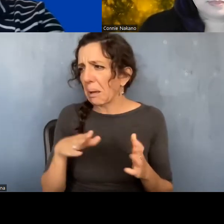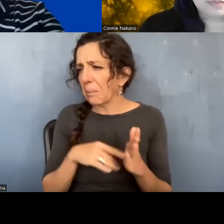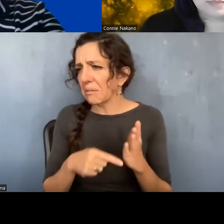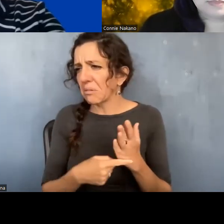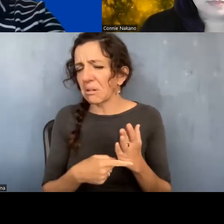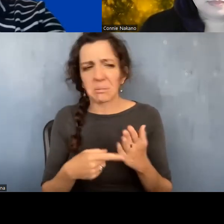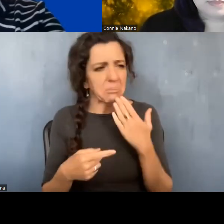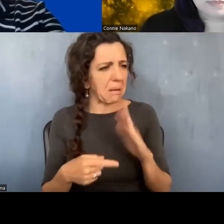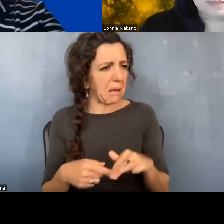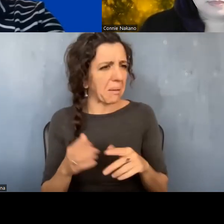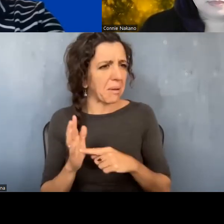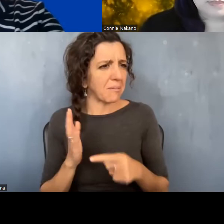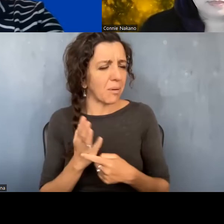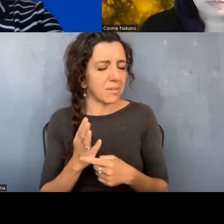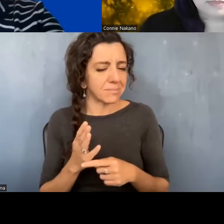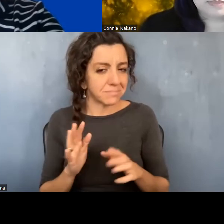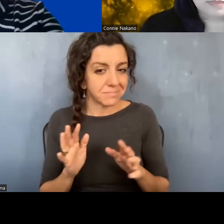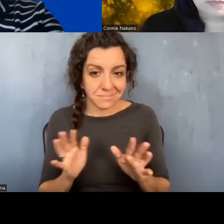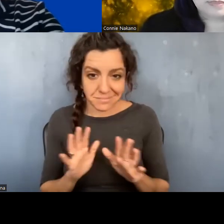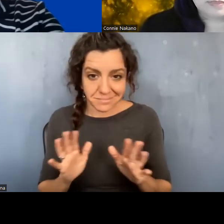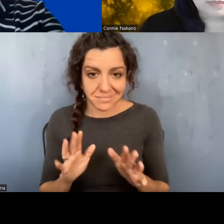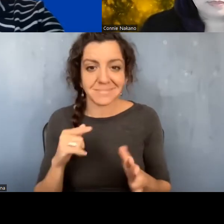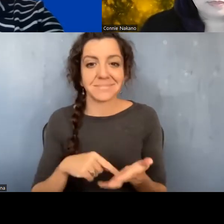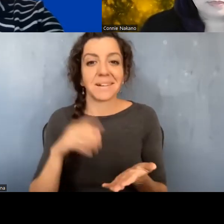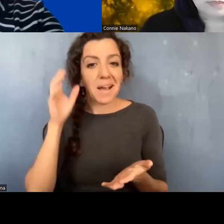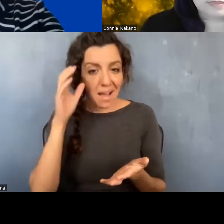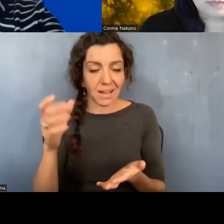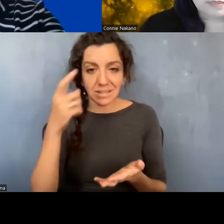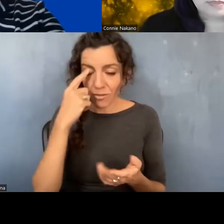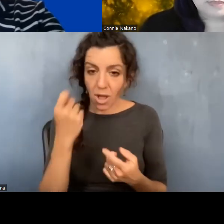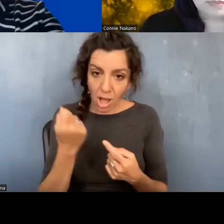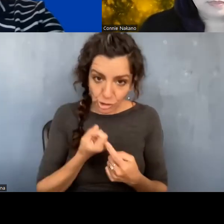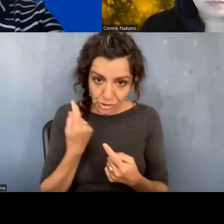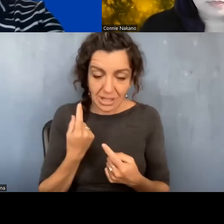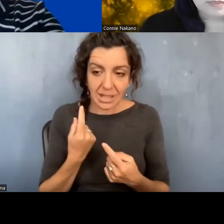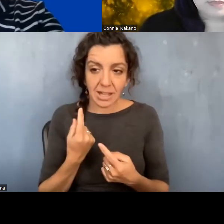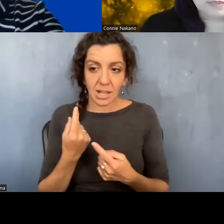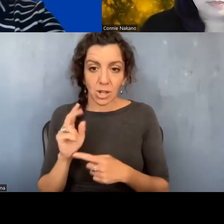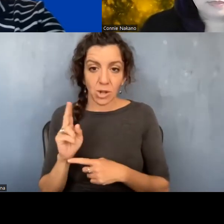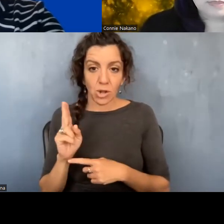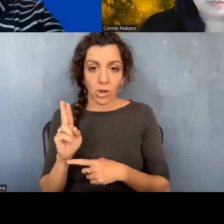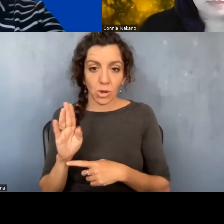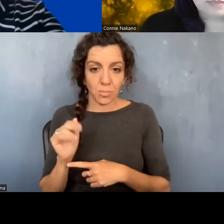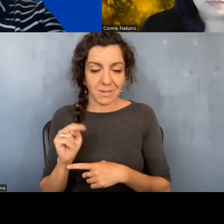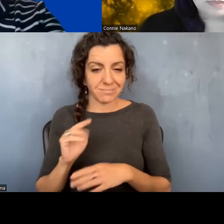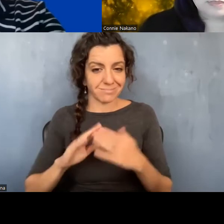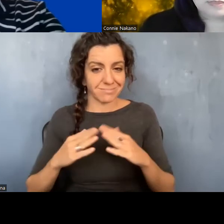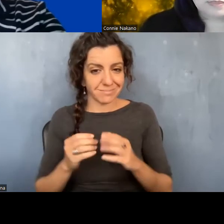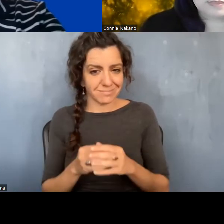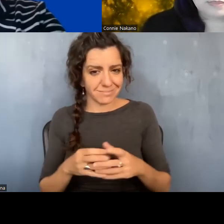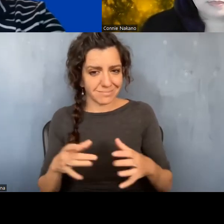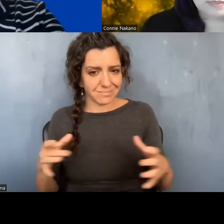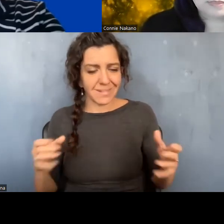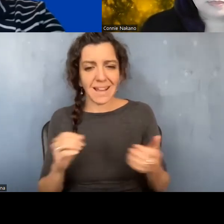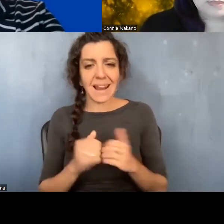bad metaphor. But really, it was a concept for understanding urban development and service